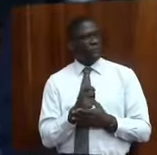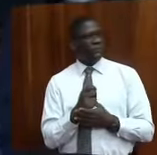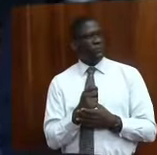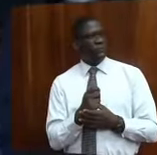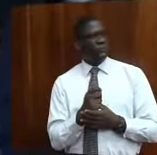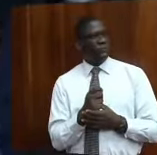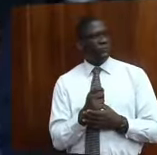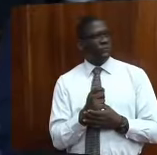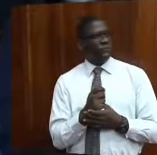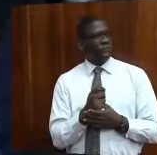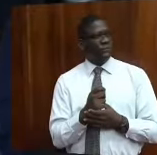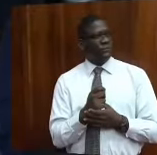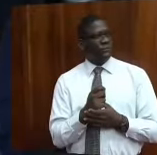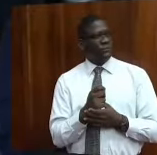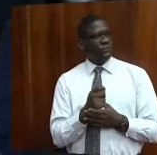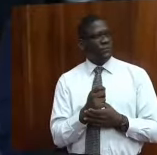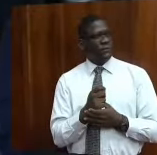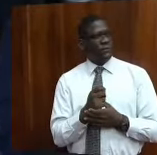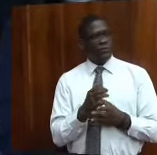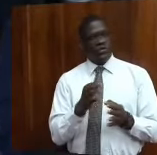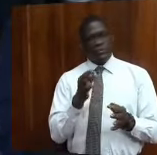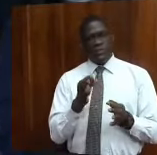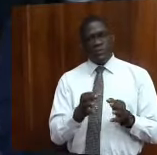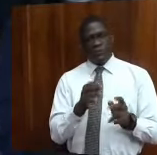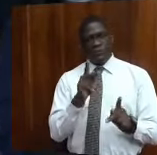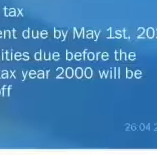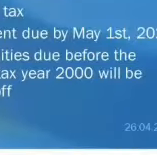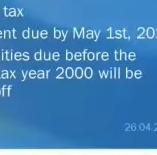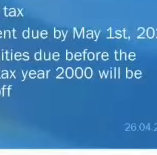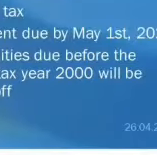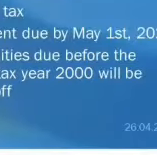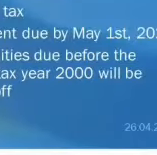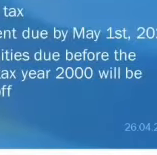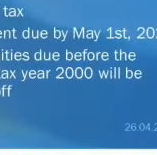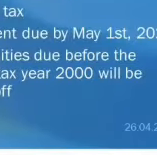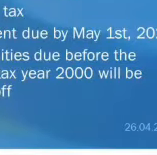all related interest and penalty charges.